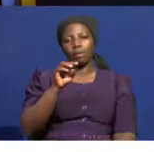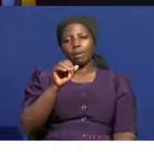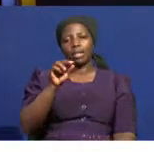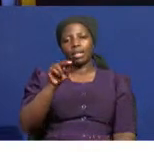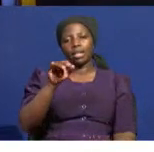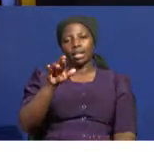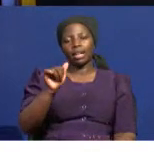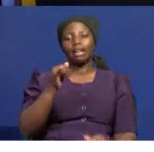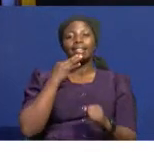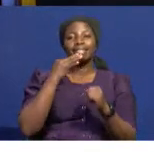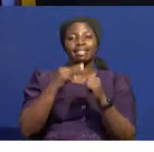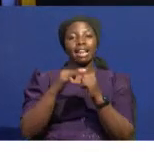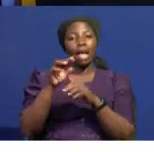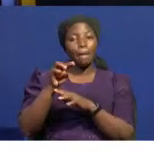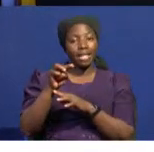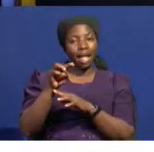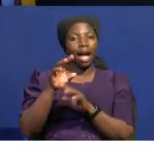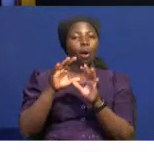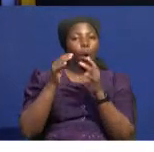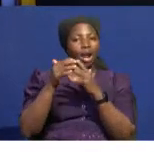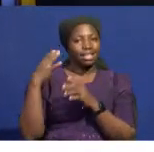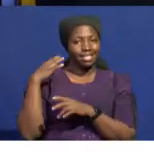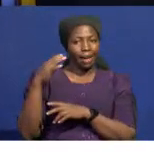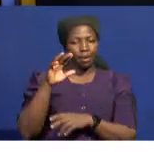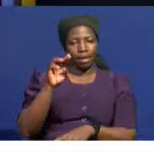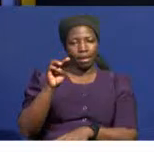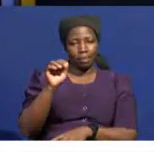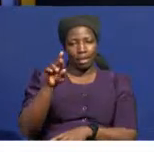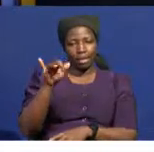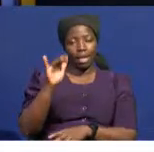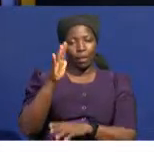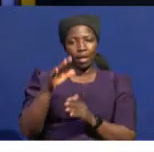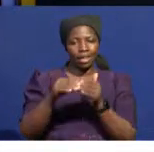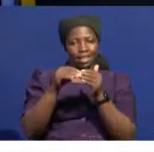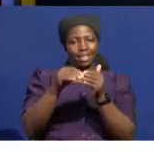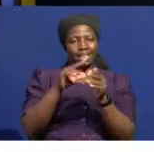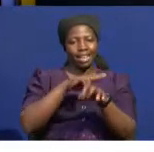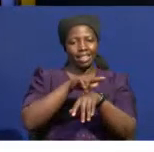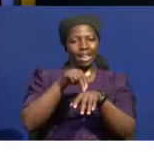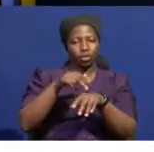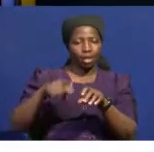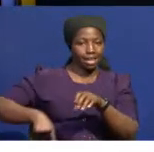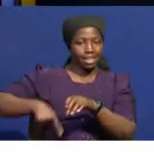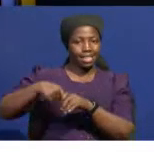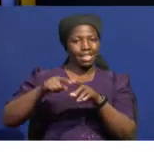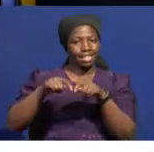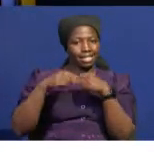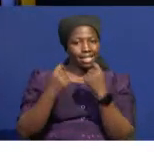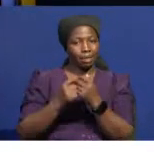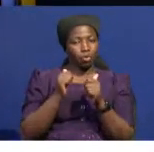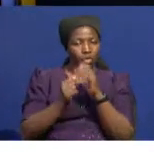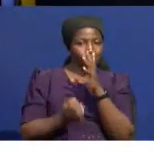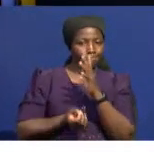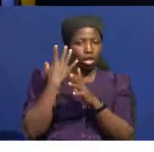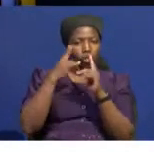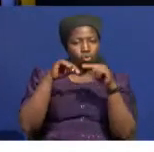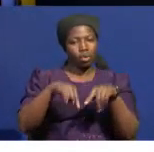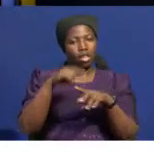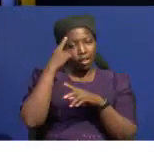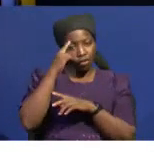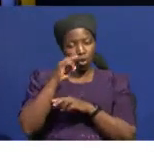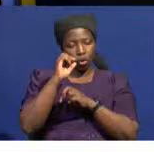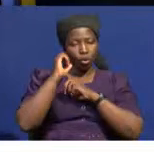meter champion Mary Mora will spearhead the national relay team, which was unveiled today for the World Athletics